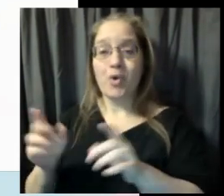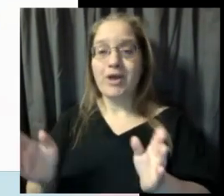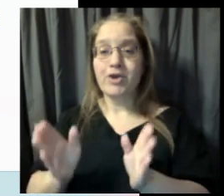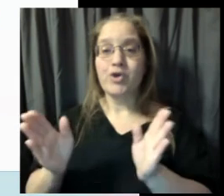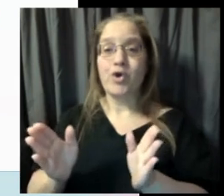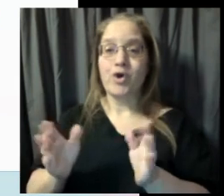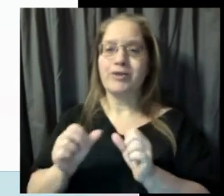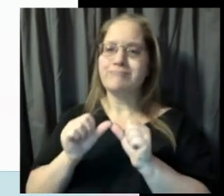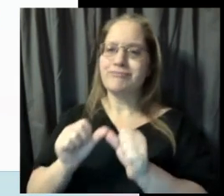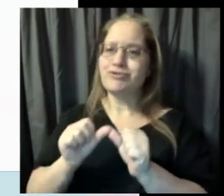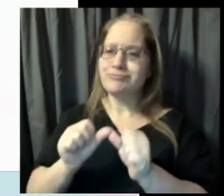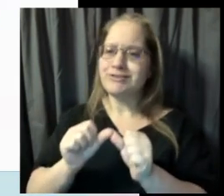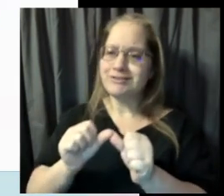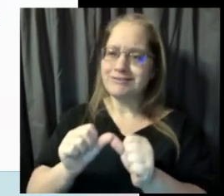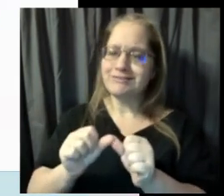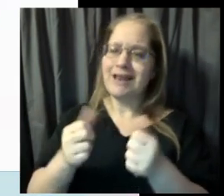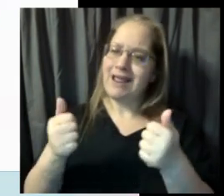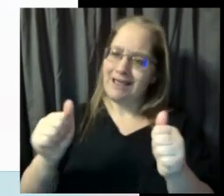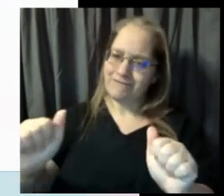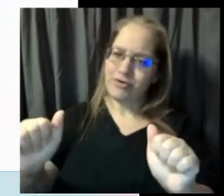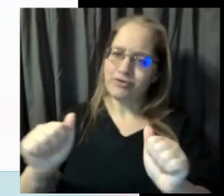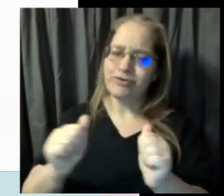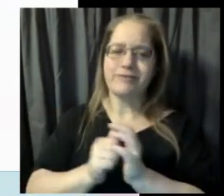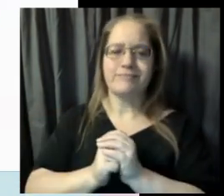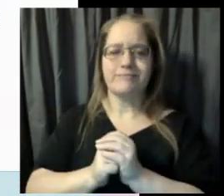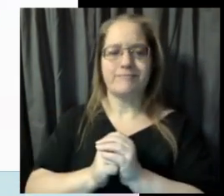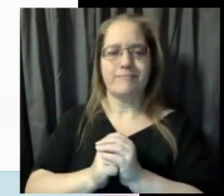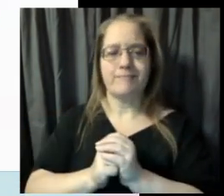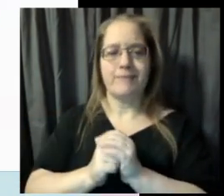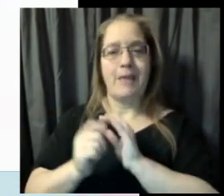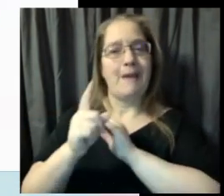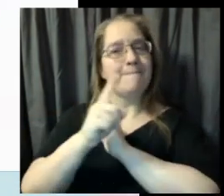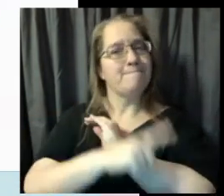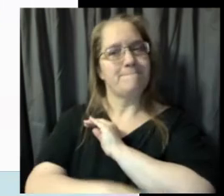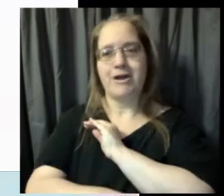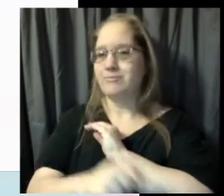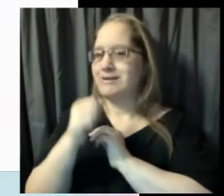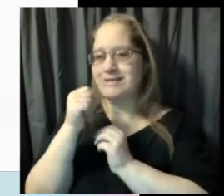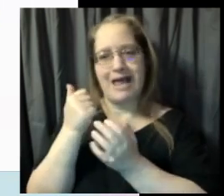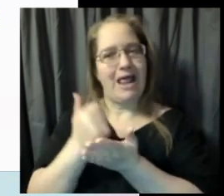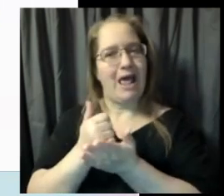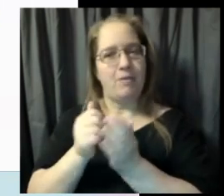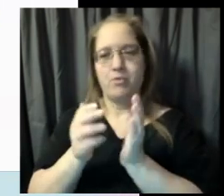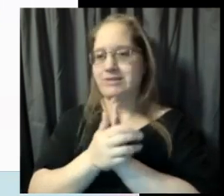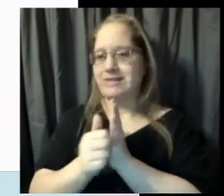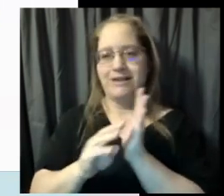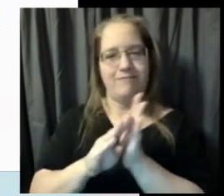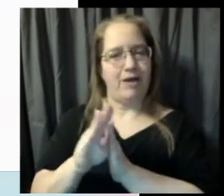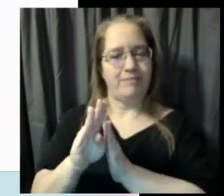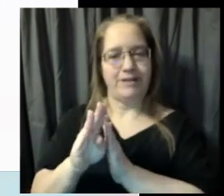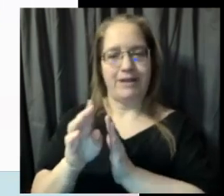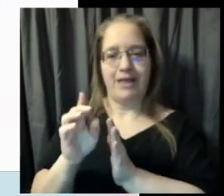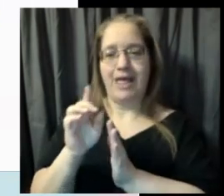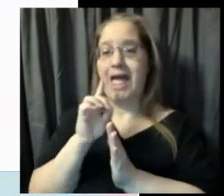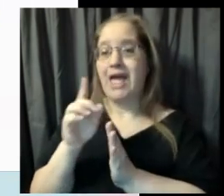also encourages that persistence and effort. Punishment does not help with skill development.